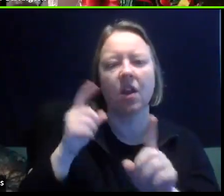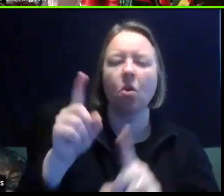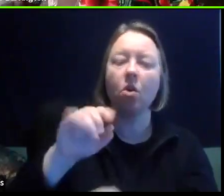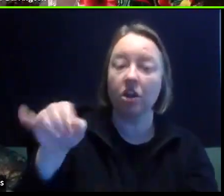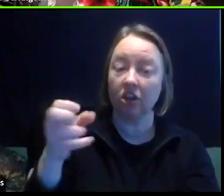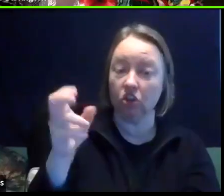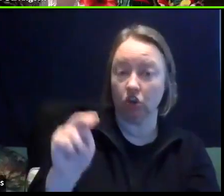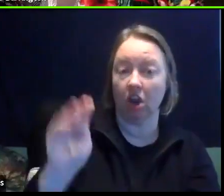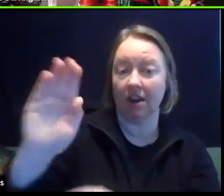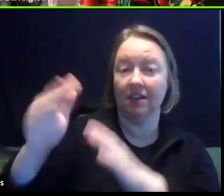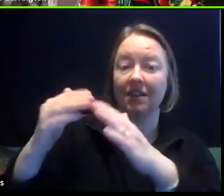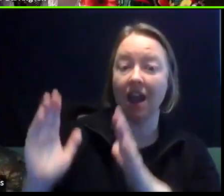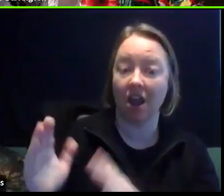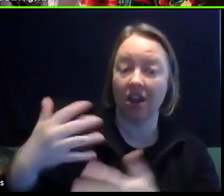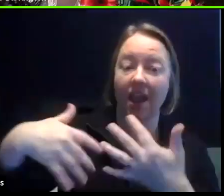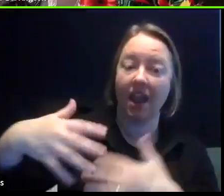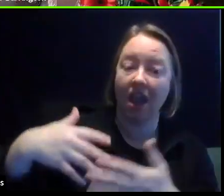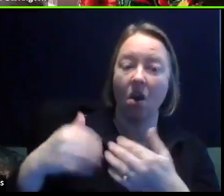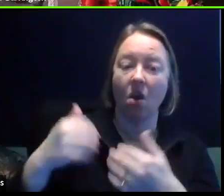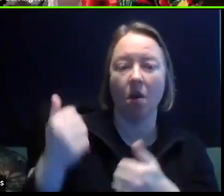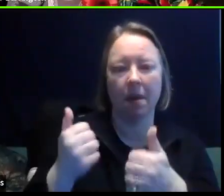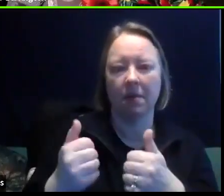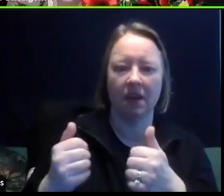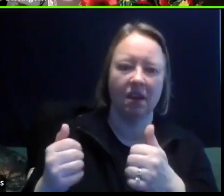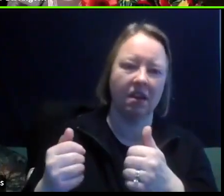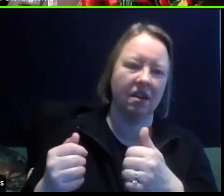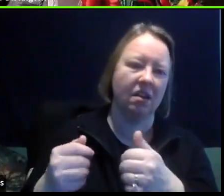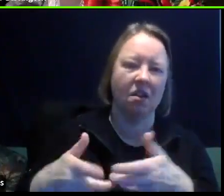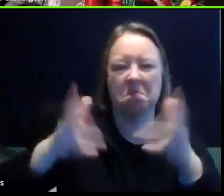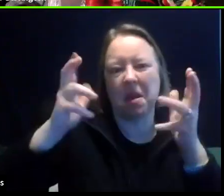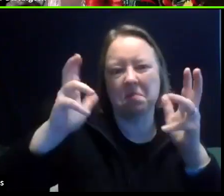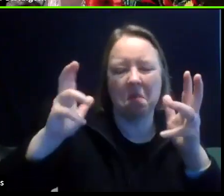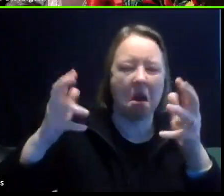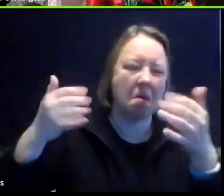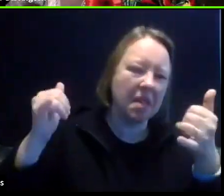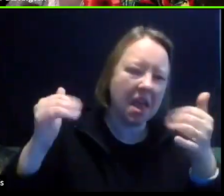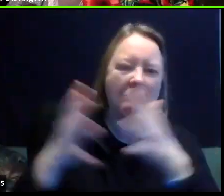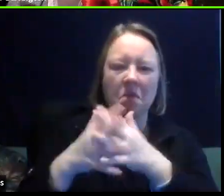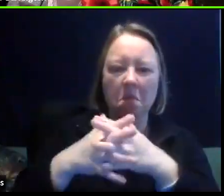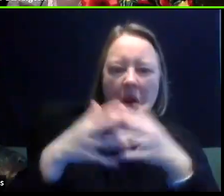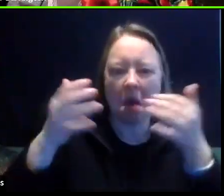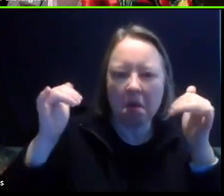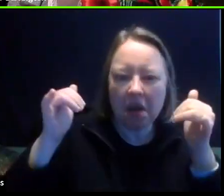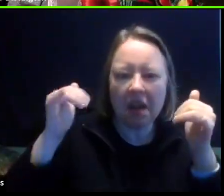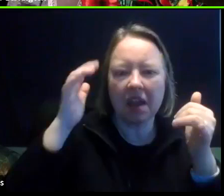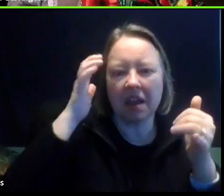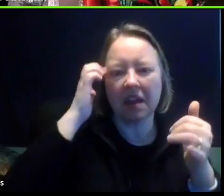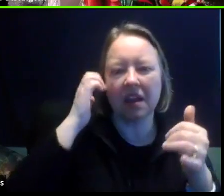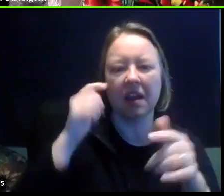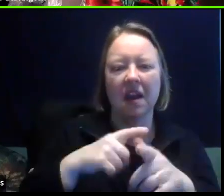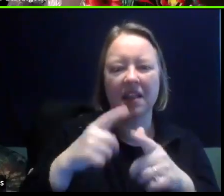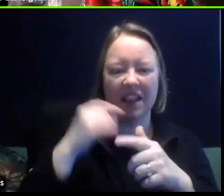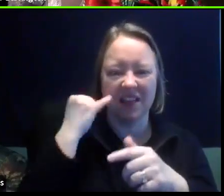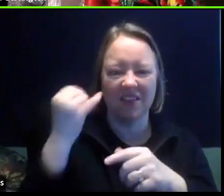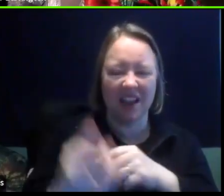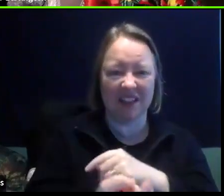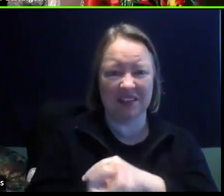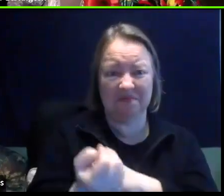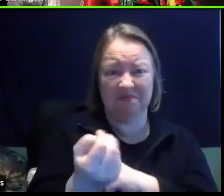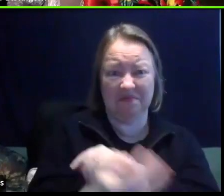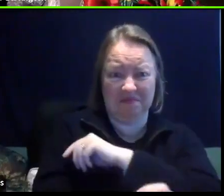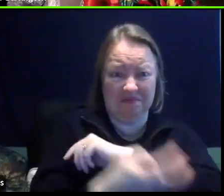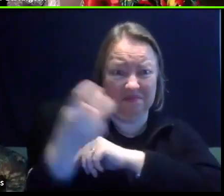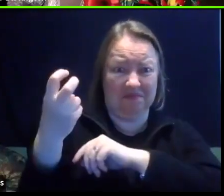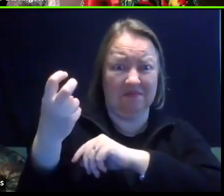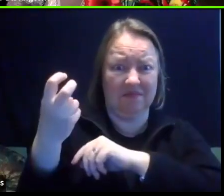out, or we can just kick around some balls or go play basketball. And when that was taken away, It was like, oh, wait a